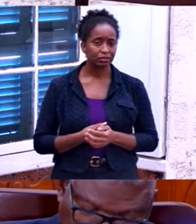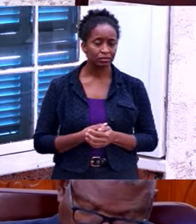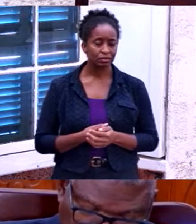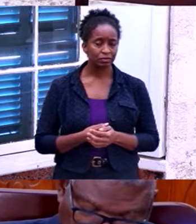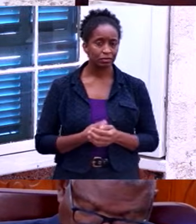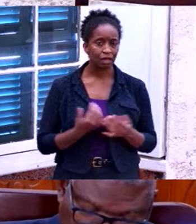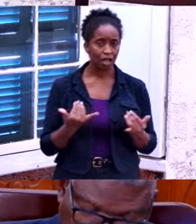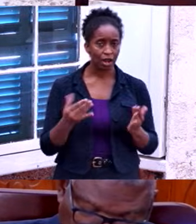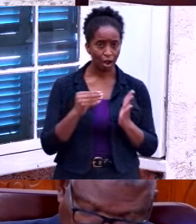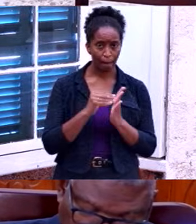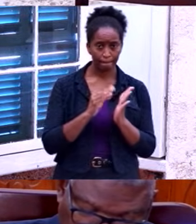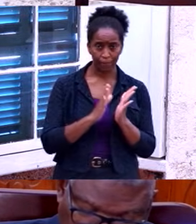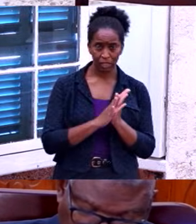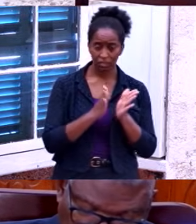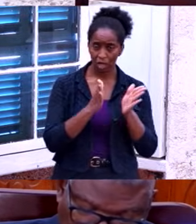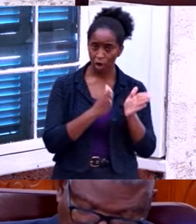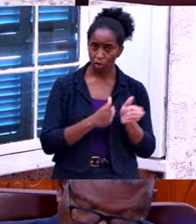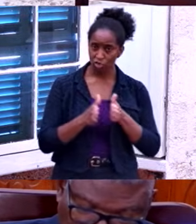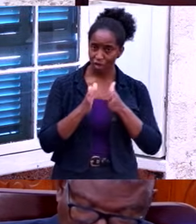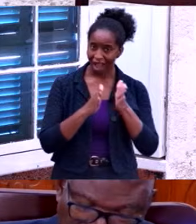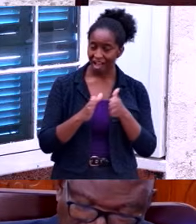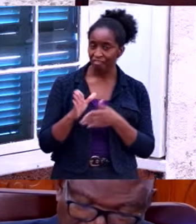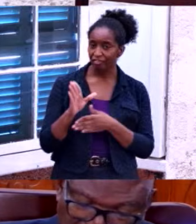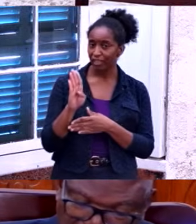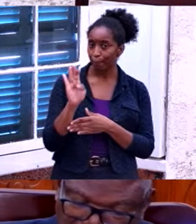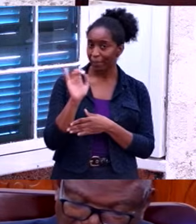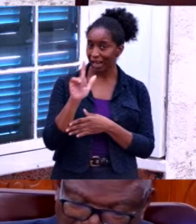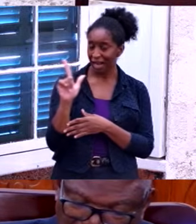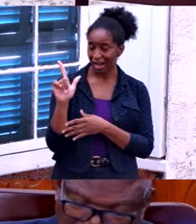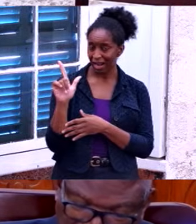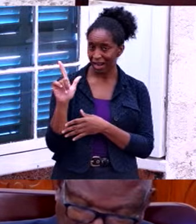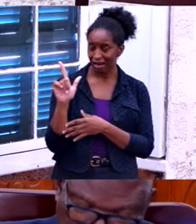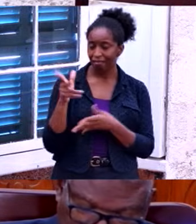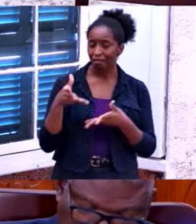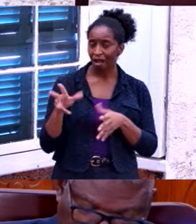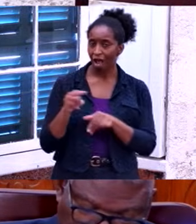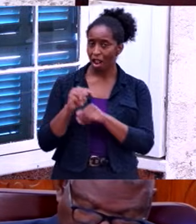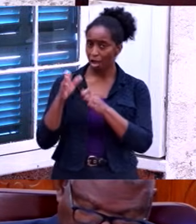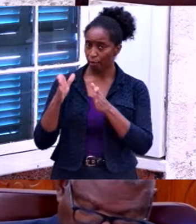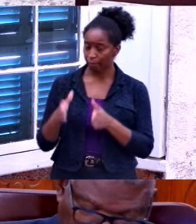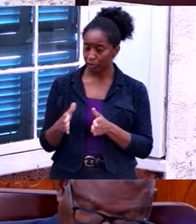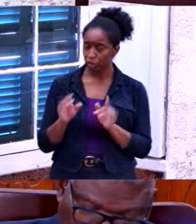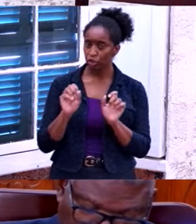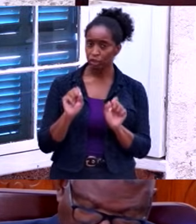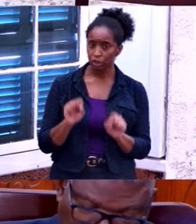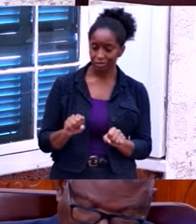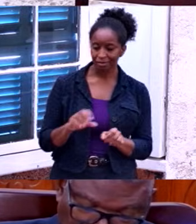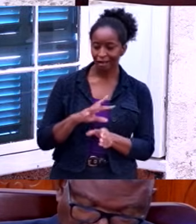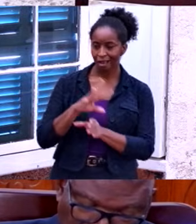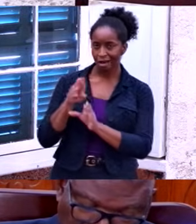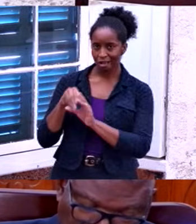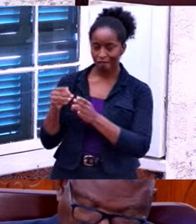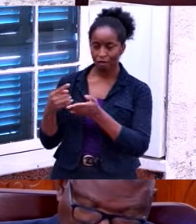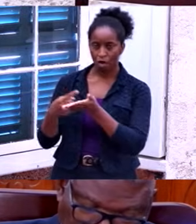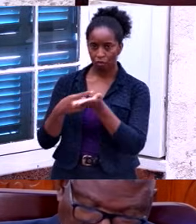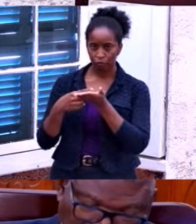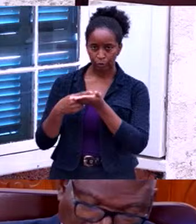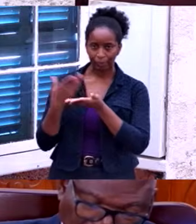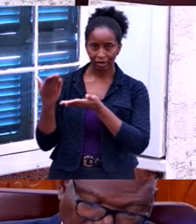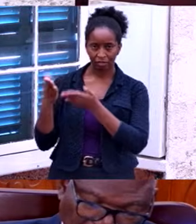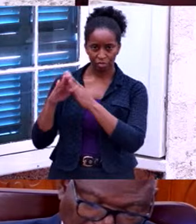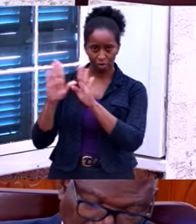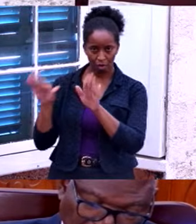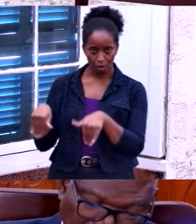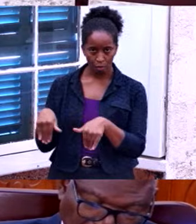the bill, that ministers should be able to move freely between the houses. And I hope that that means we will